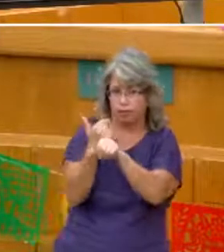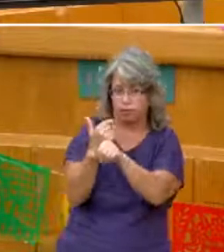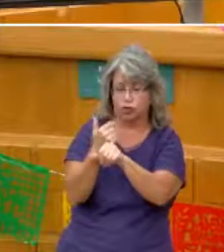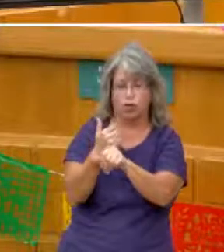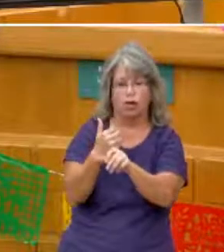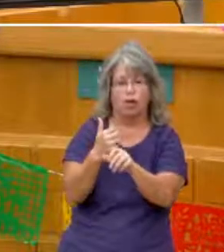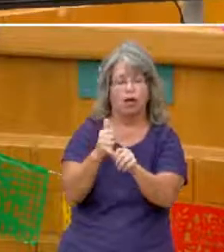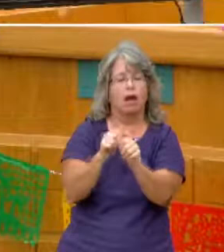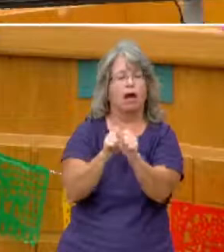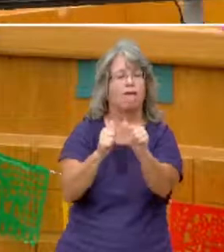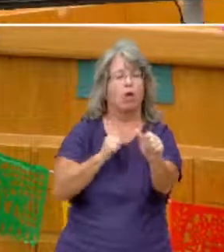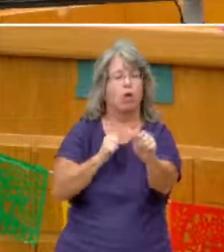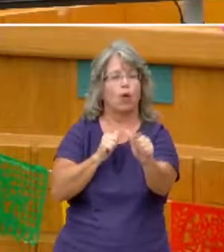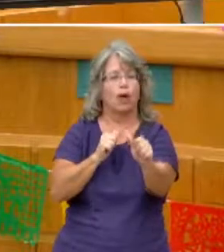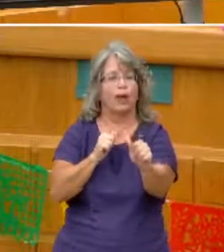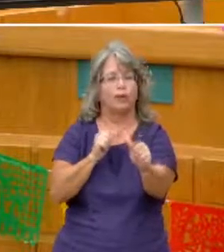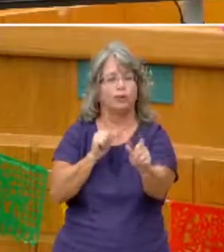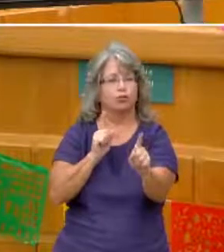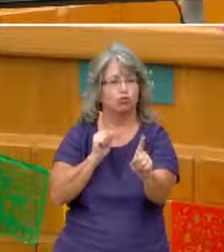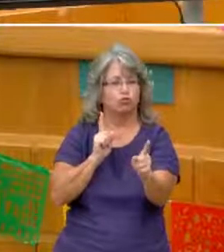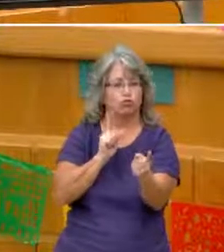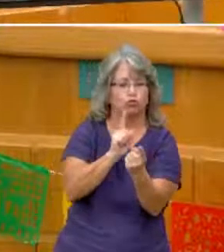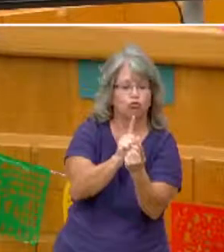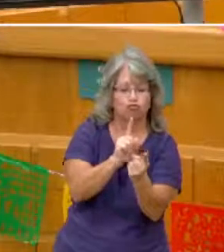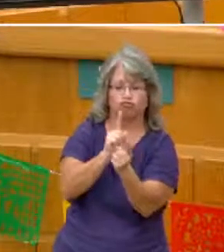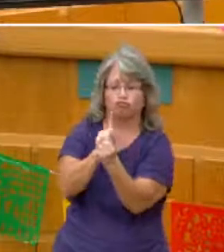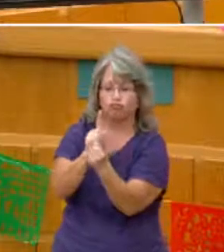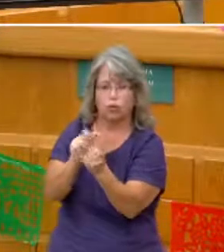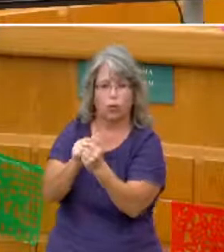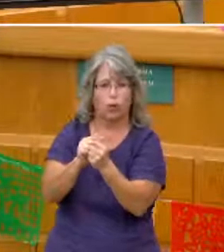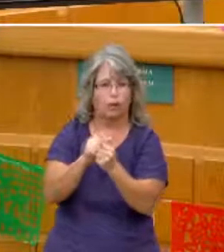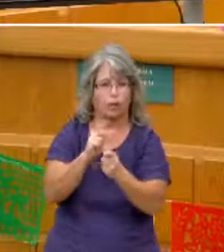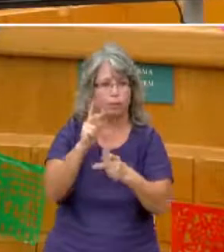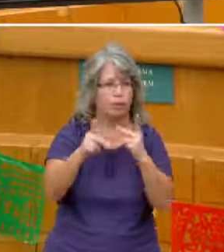So stay in your own family units. Give out treats